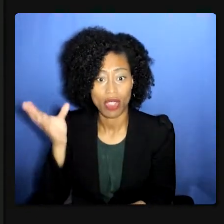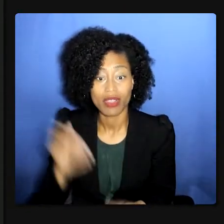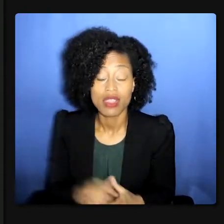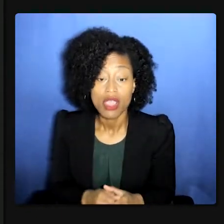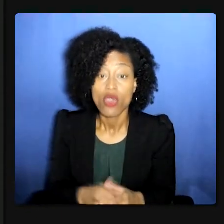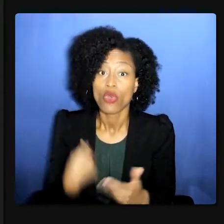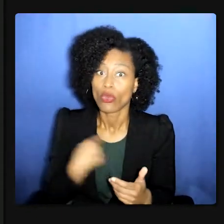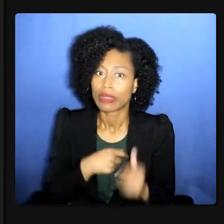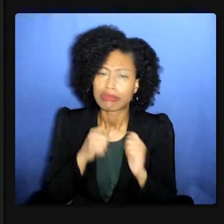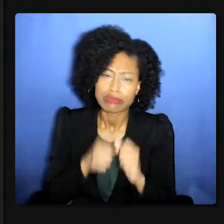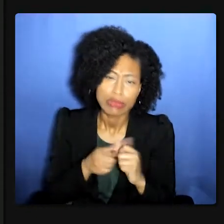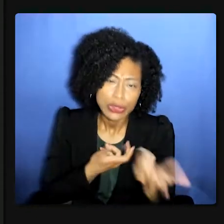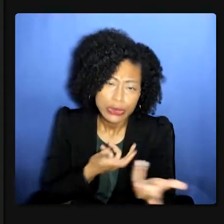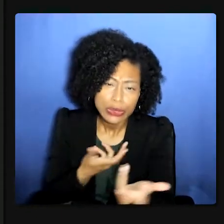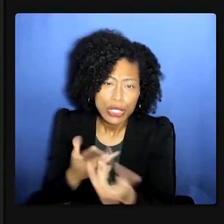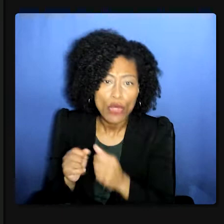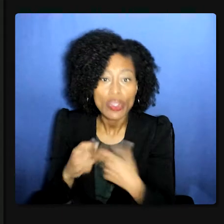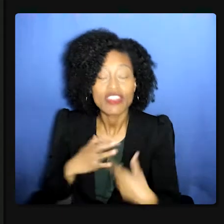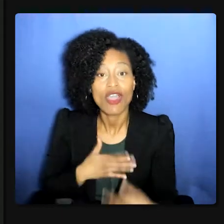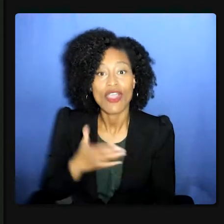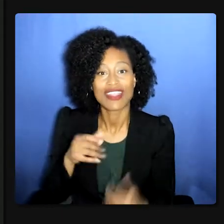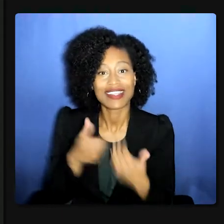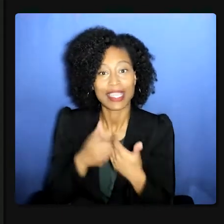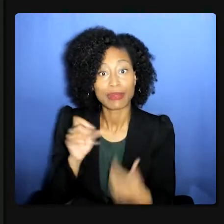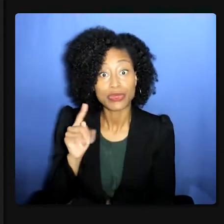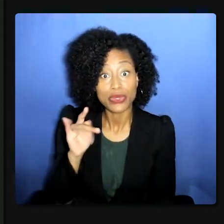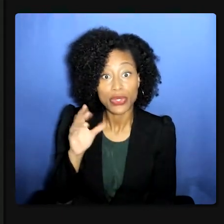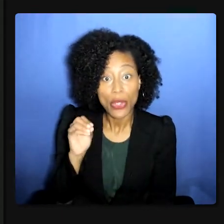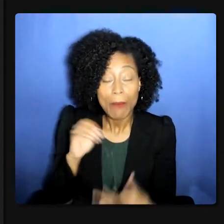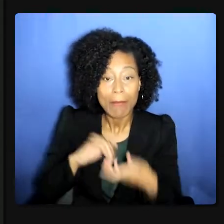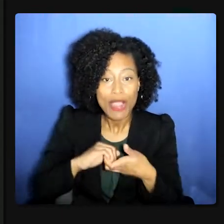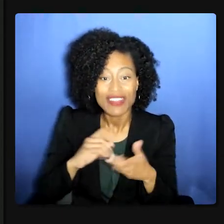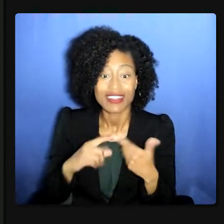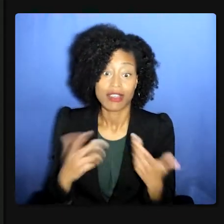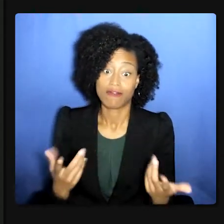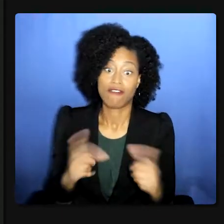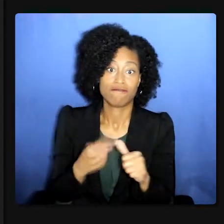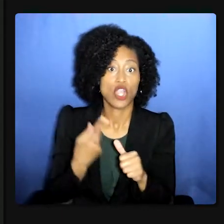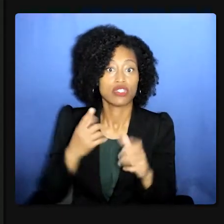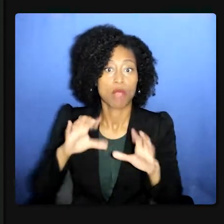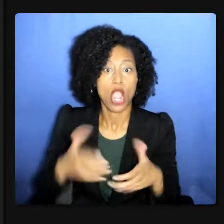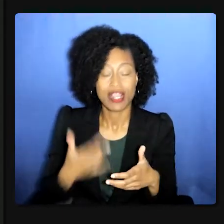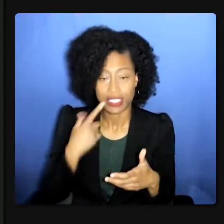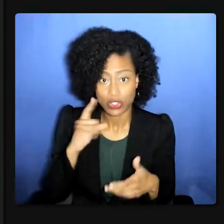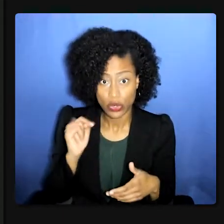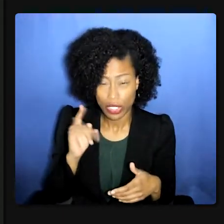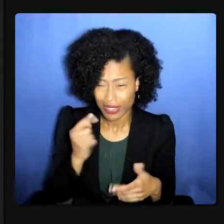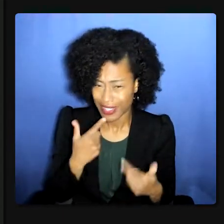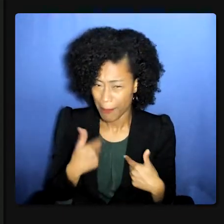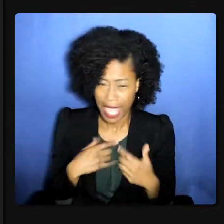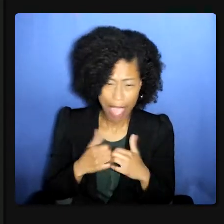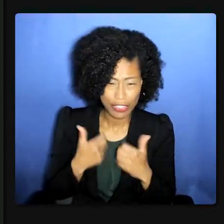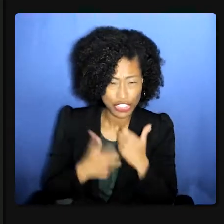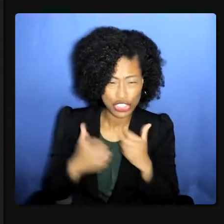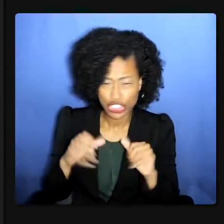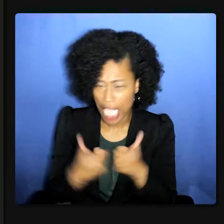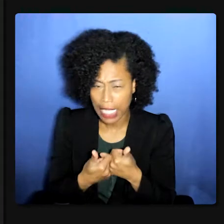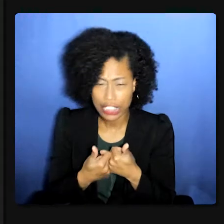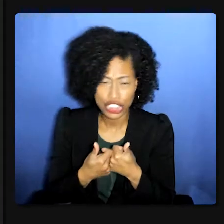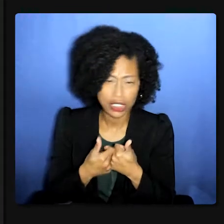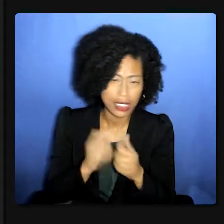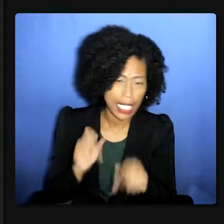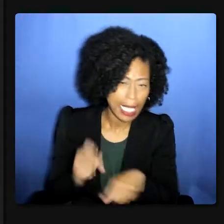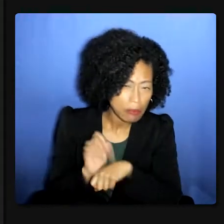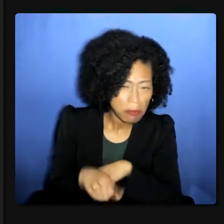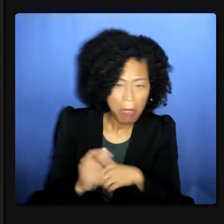studio customers, including our first-party studios, to solve the biggest challenges and push frontiers in game development. We're taking all